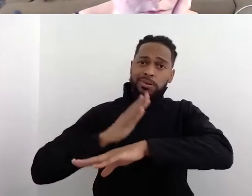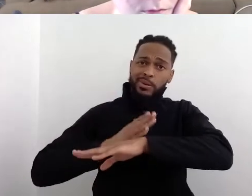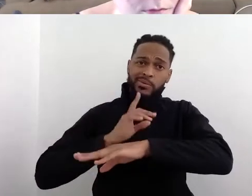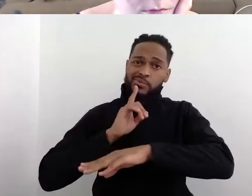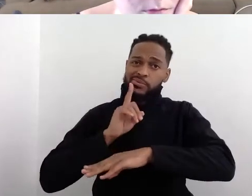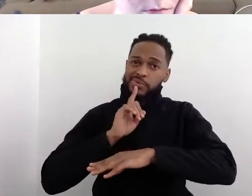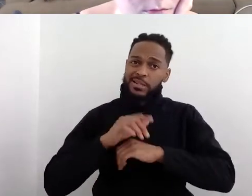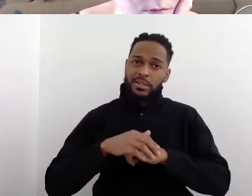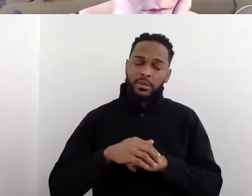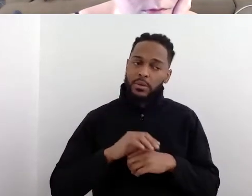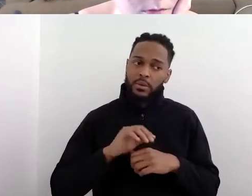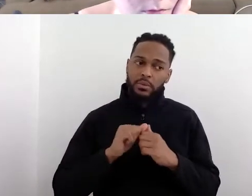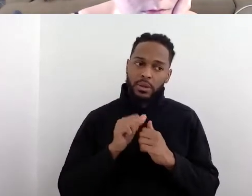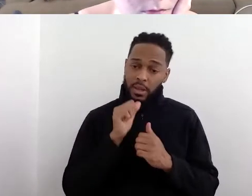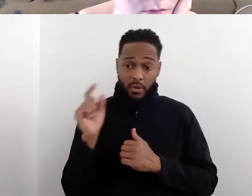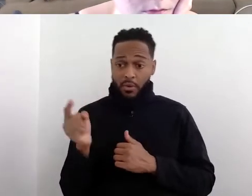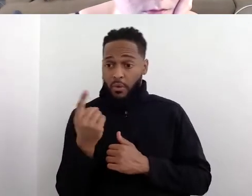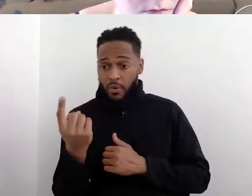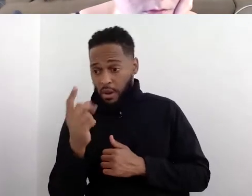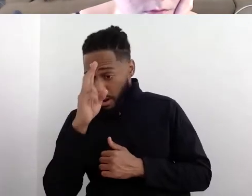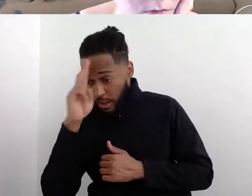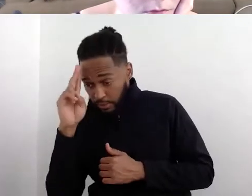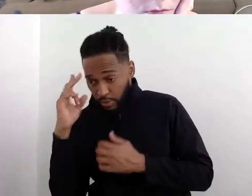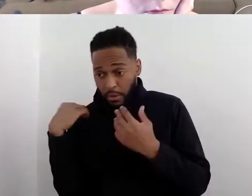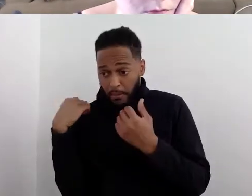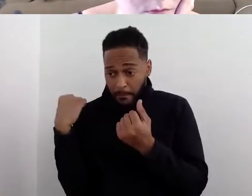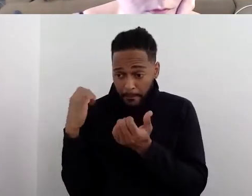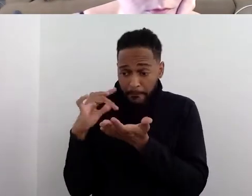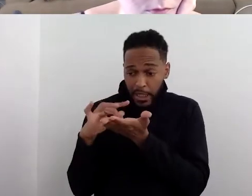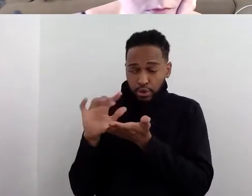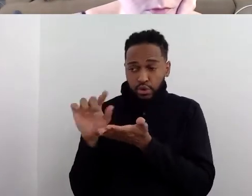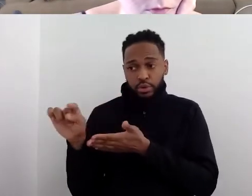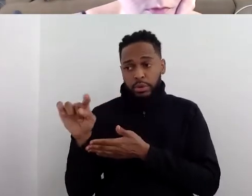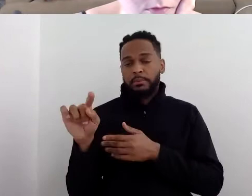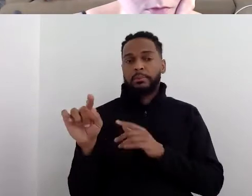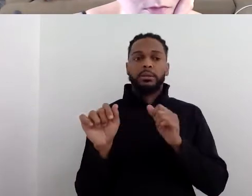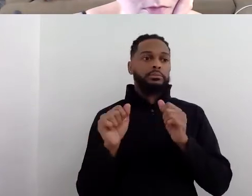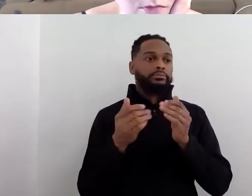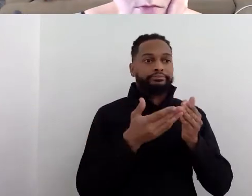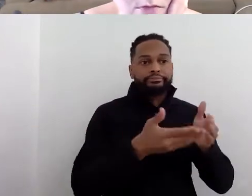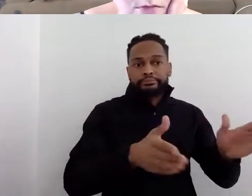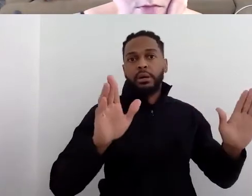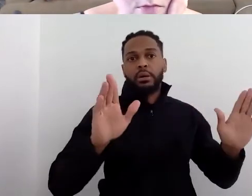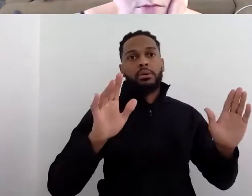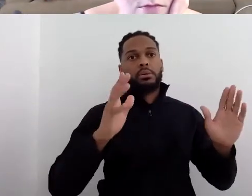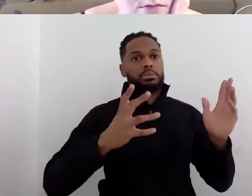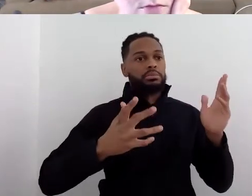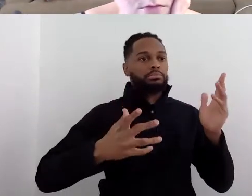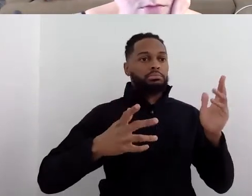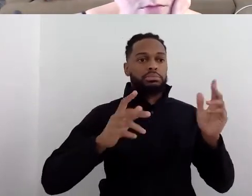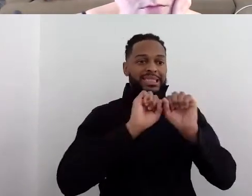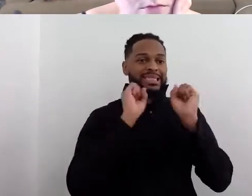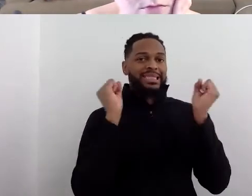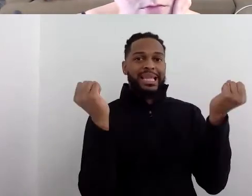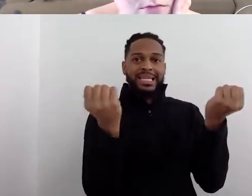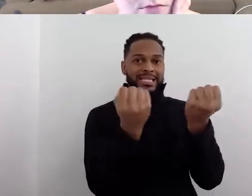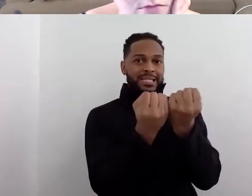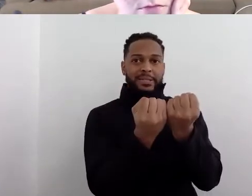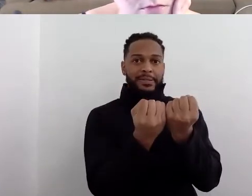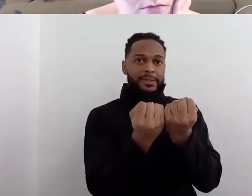society, if it happens again. But I don't think any of us were prepared those first couple